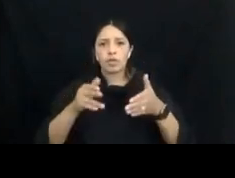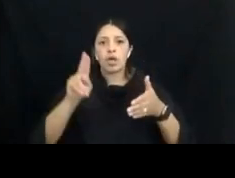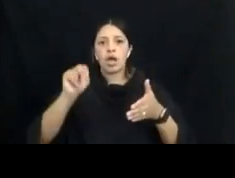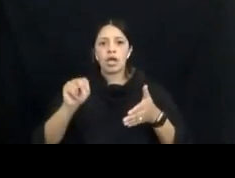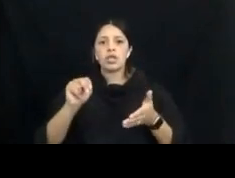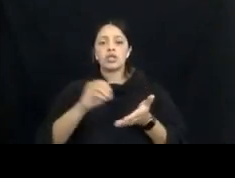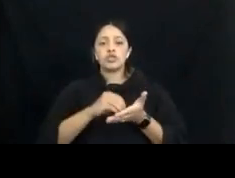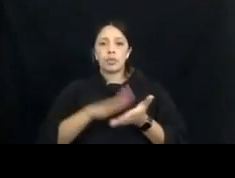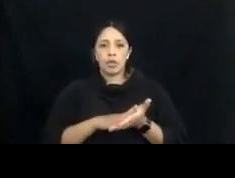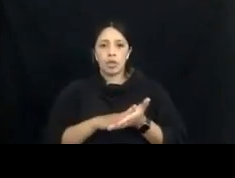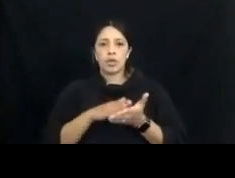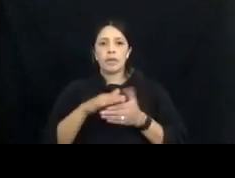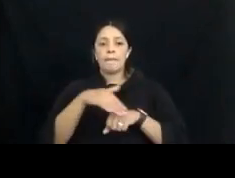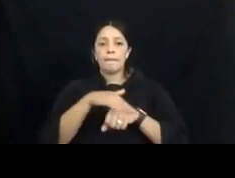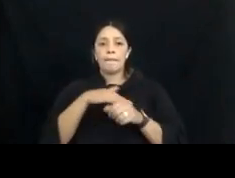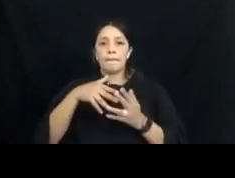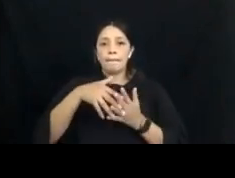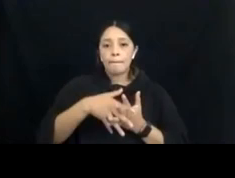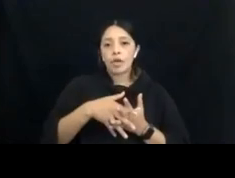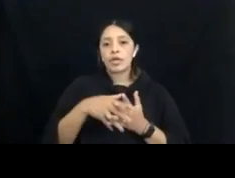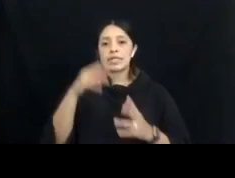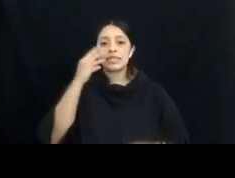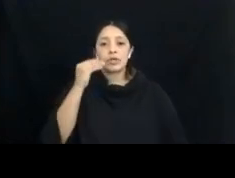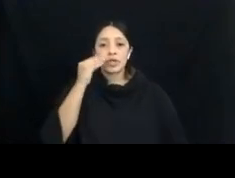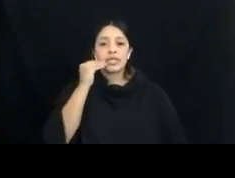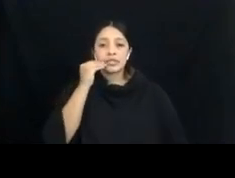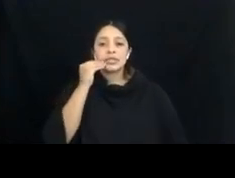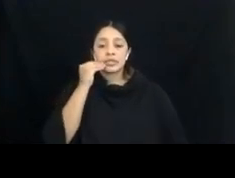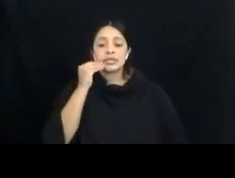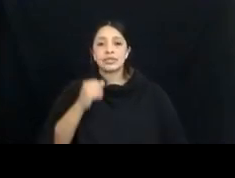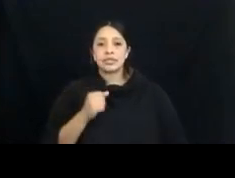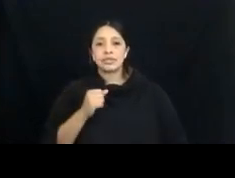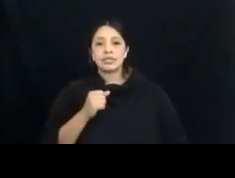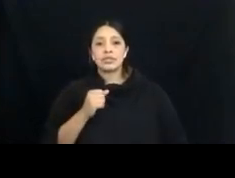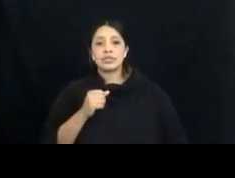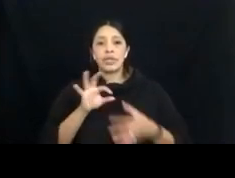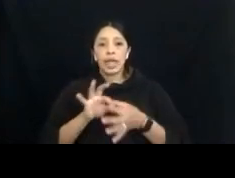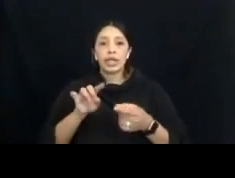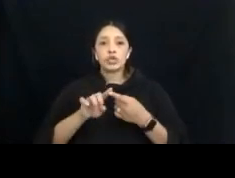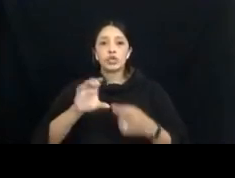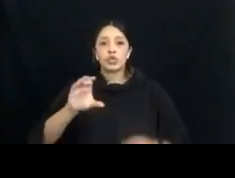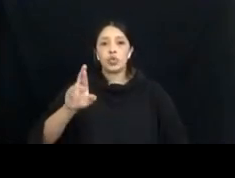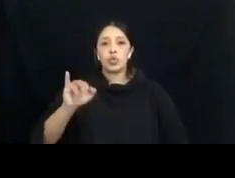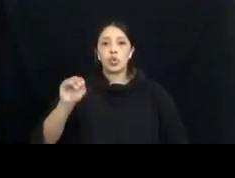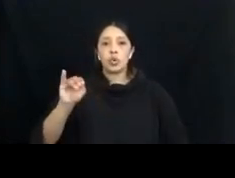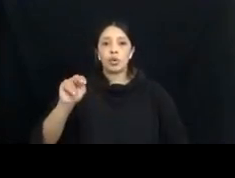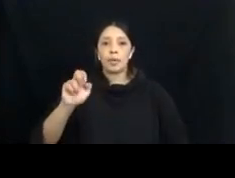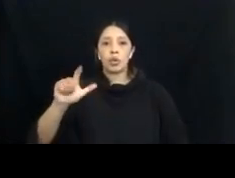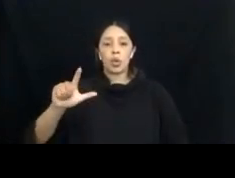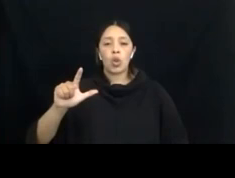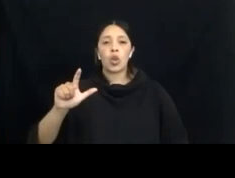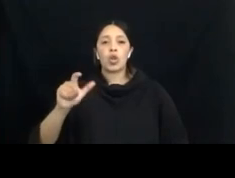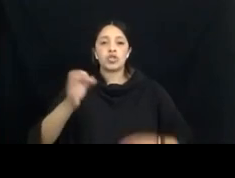undocumented migrant experience in the context of the criminal injustice system and health